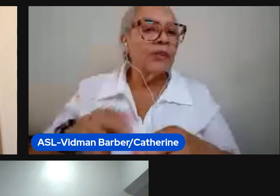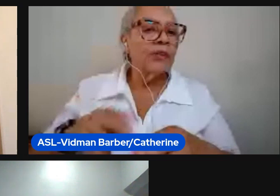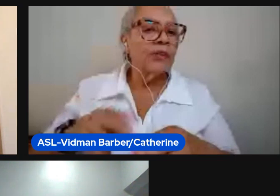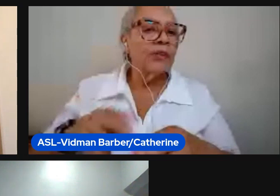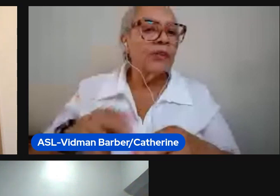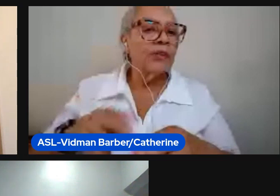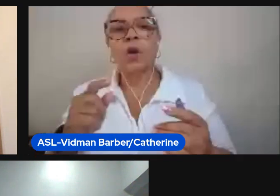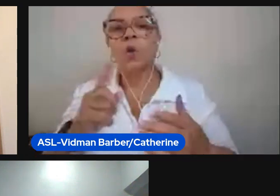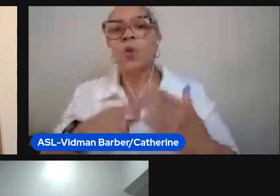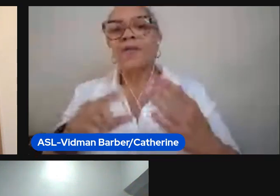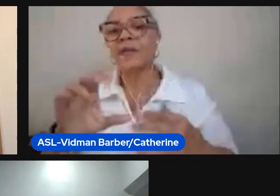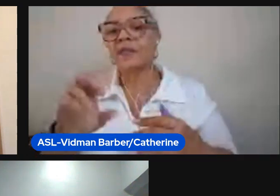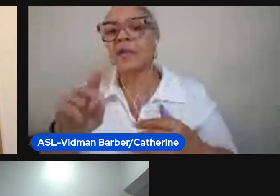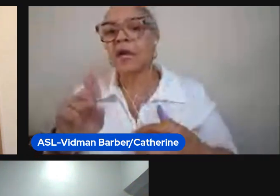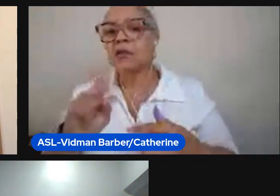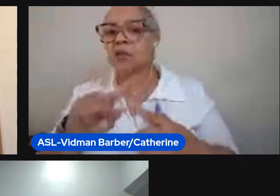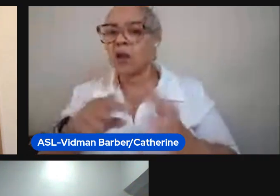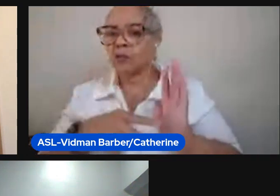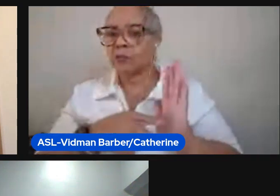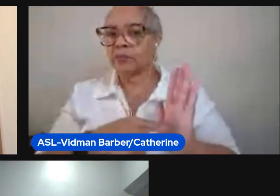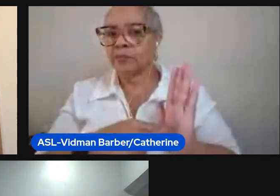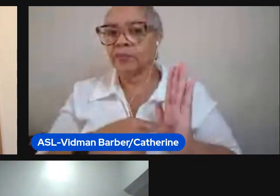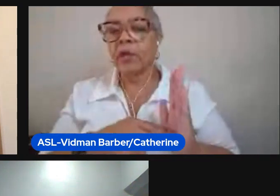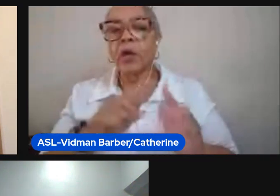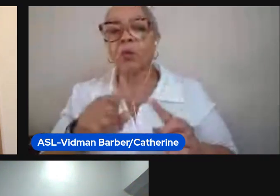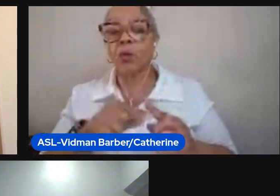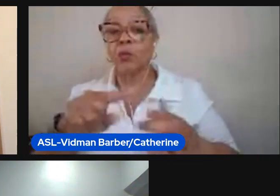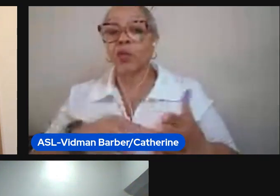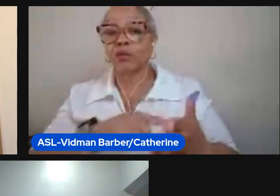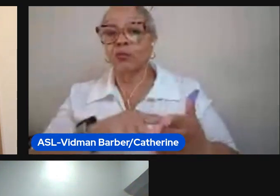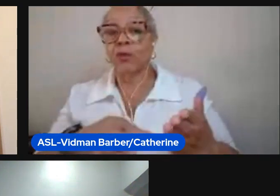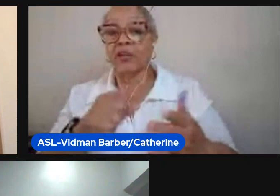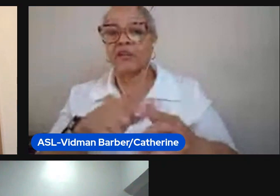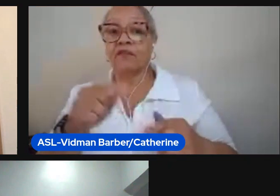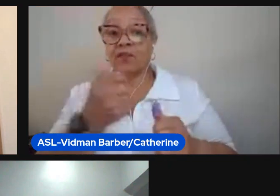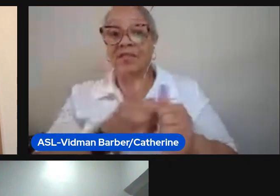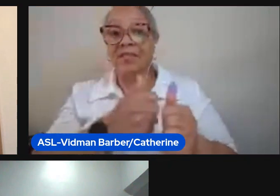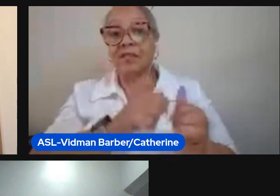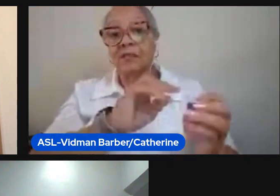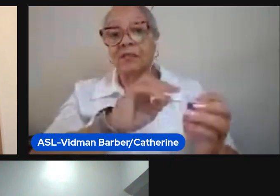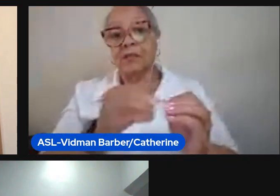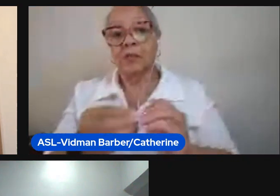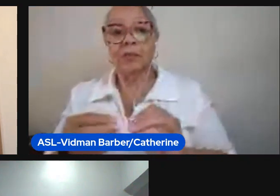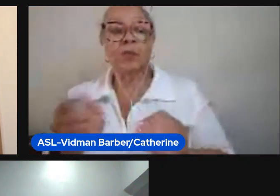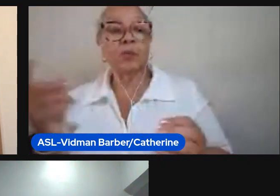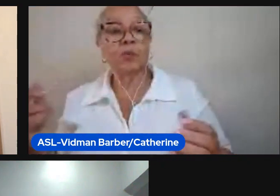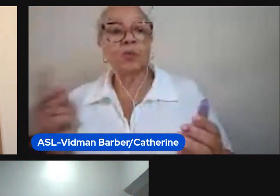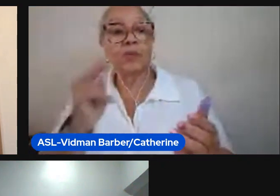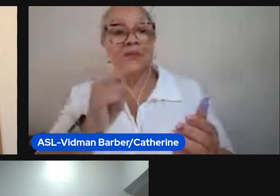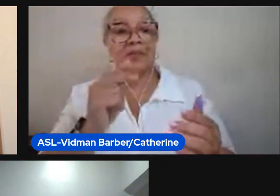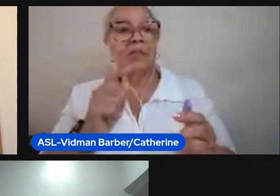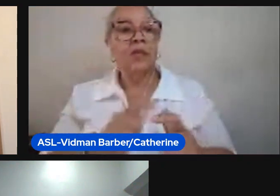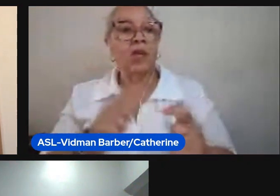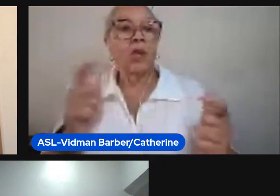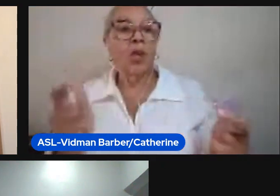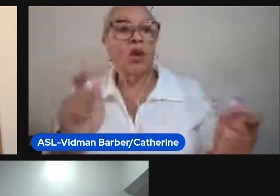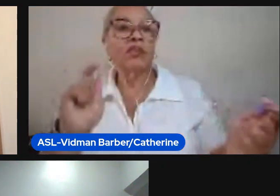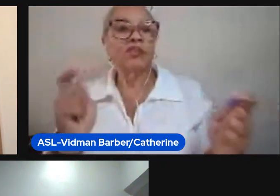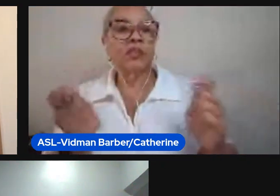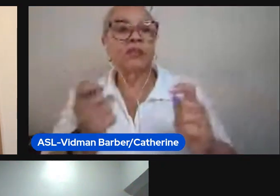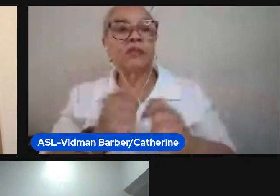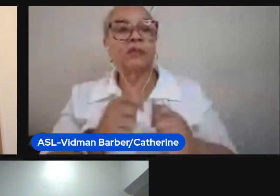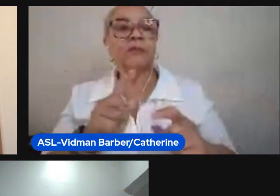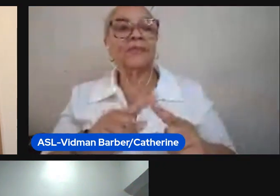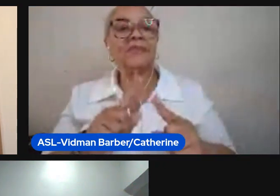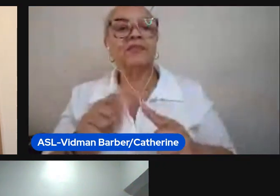the cells are expressing. When we corrected for neutrophil number, we saw large changes in differential gene expression. So I